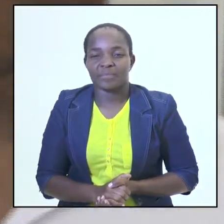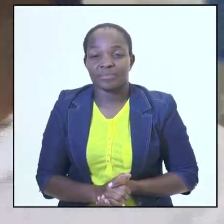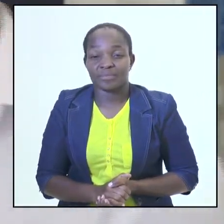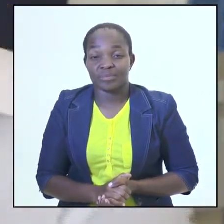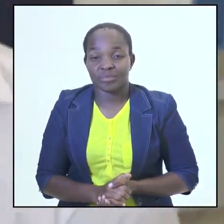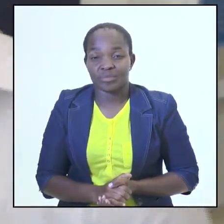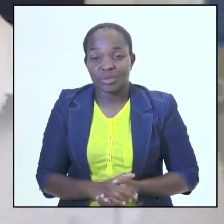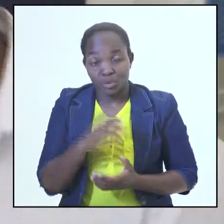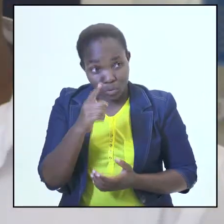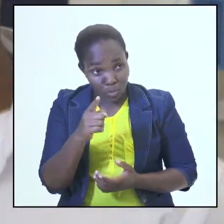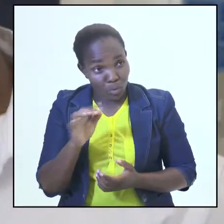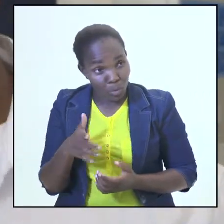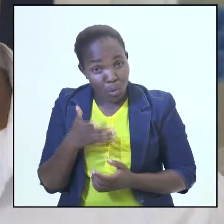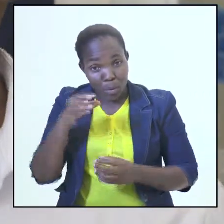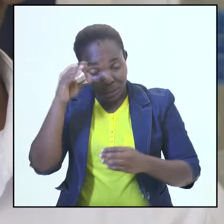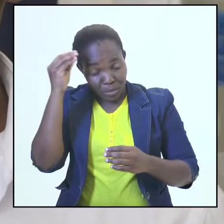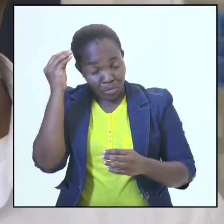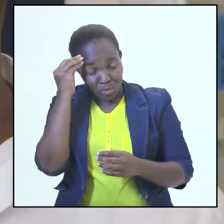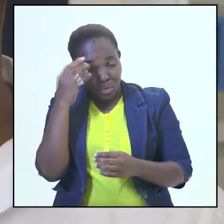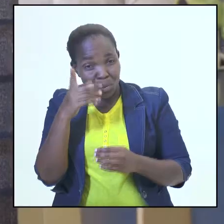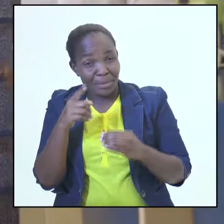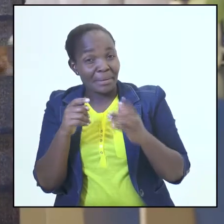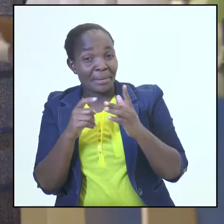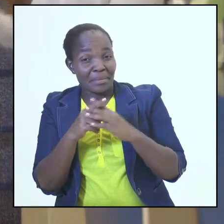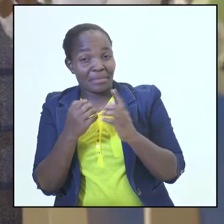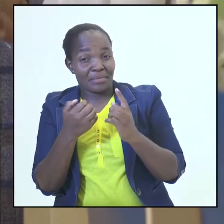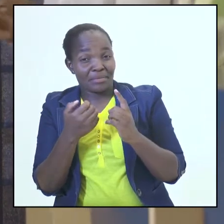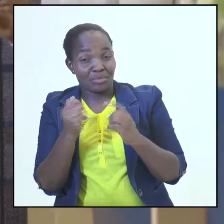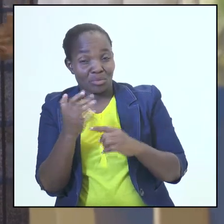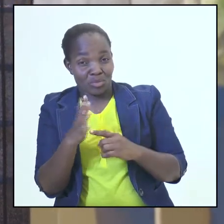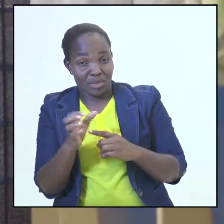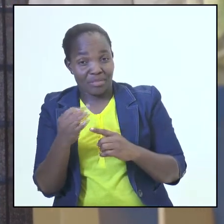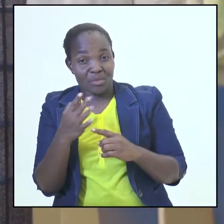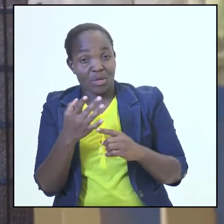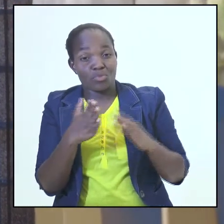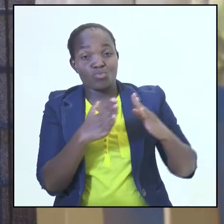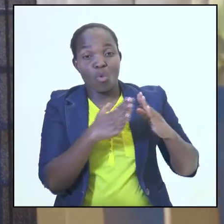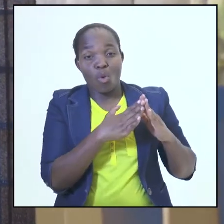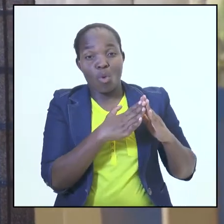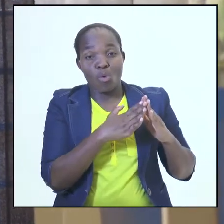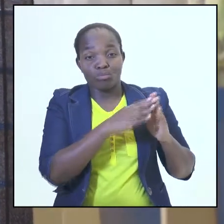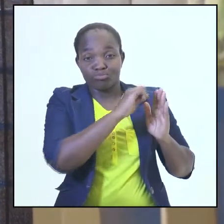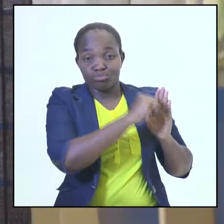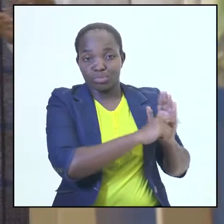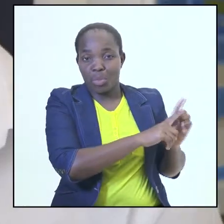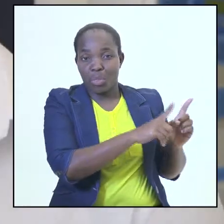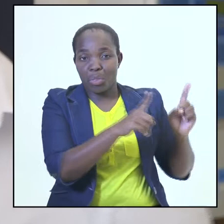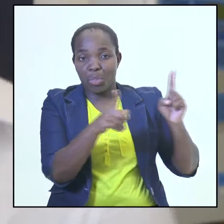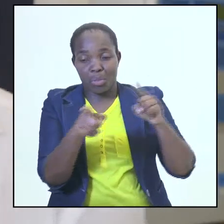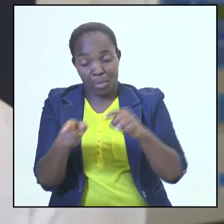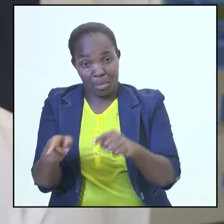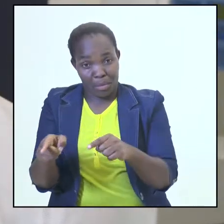So you say you want to learn all about what happens to the water from when it is flushed all the way back to the kitchen tap? Yes,